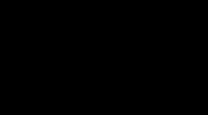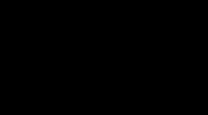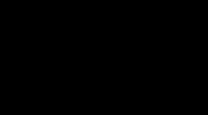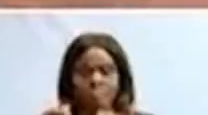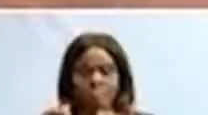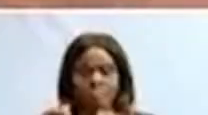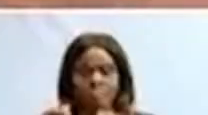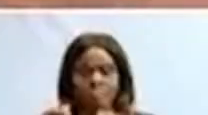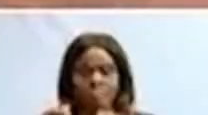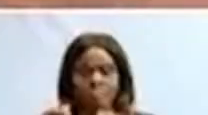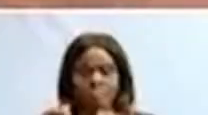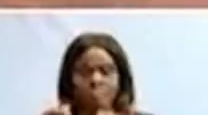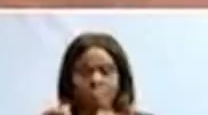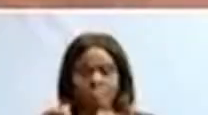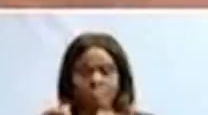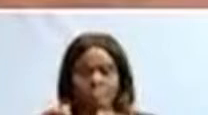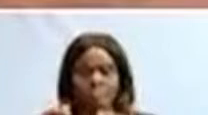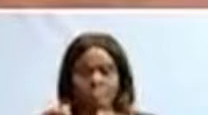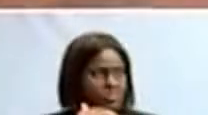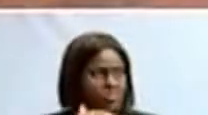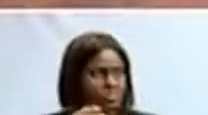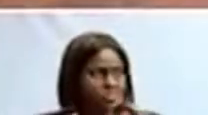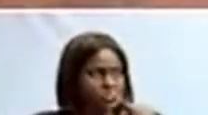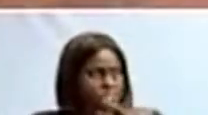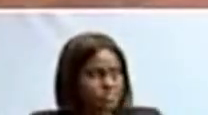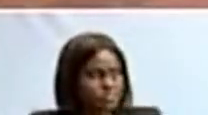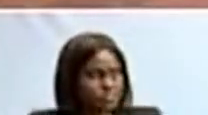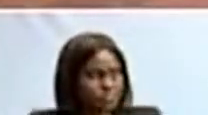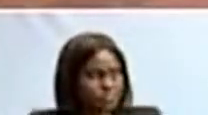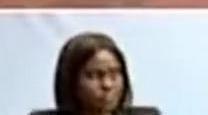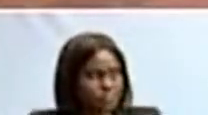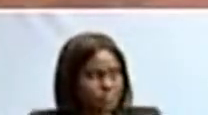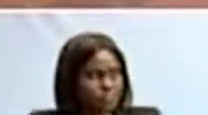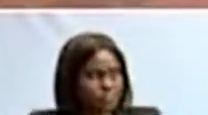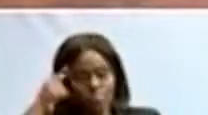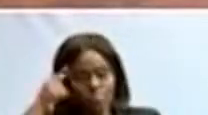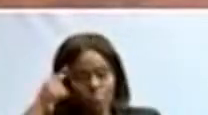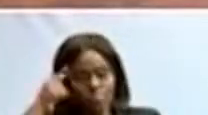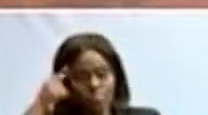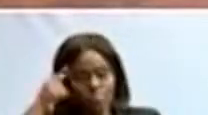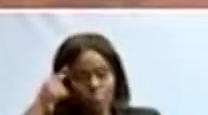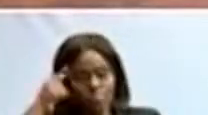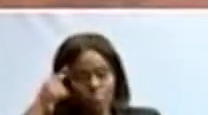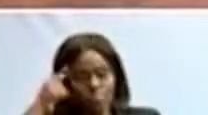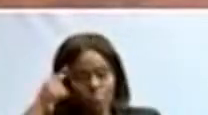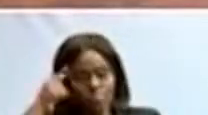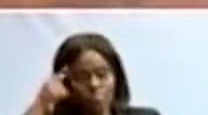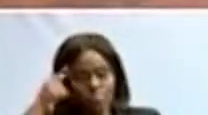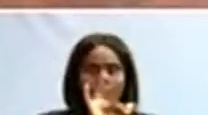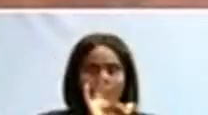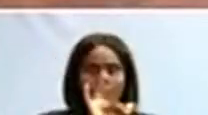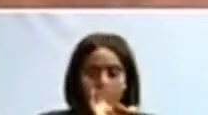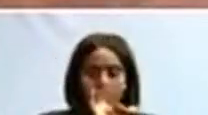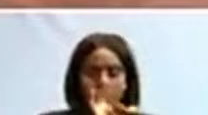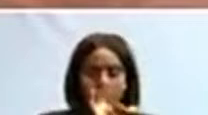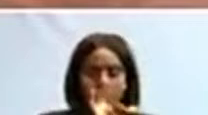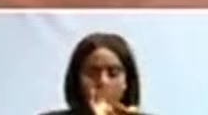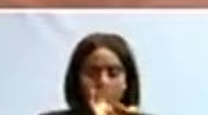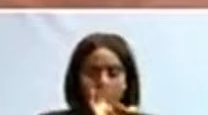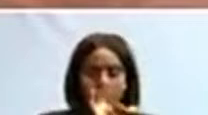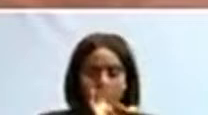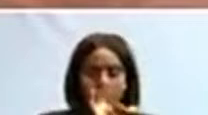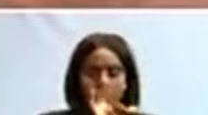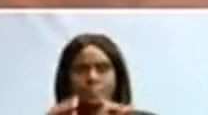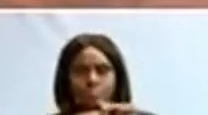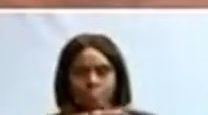accounting, the Local Government Act number 2 of 2019, the Public